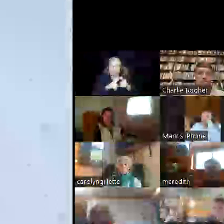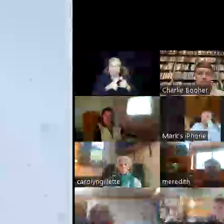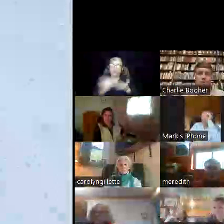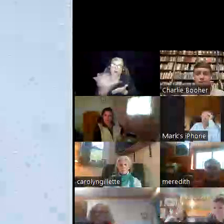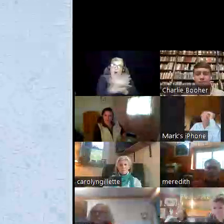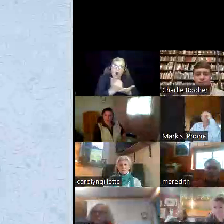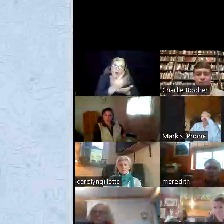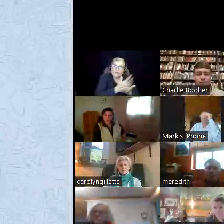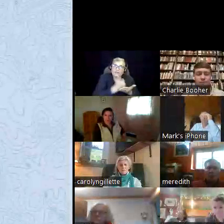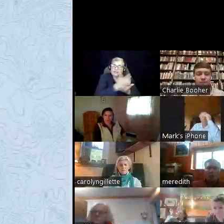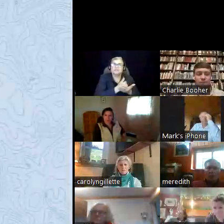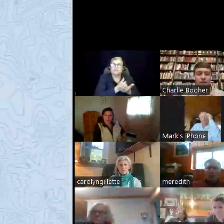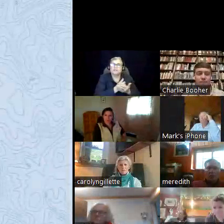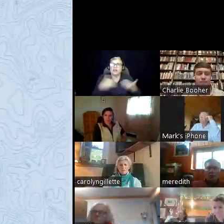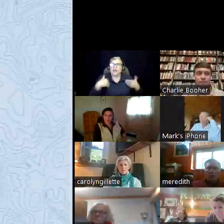aims to